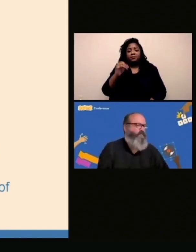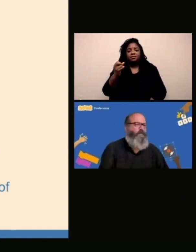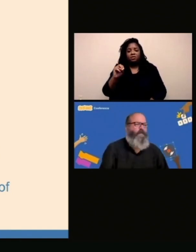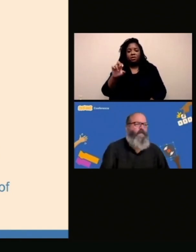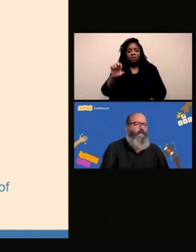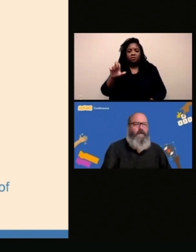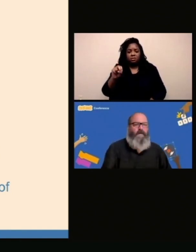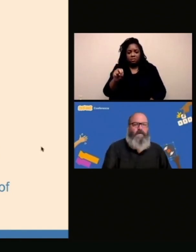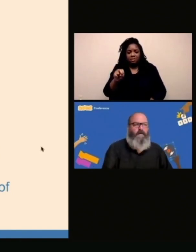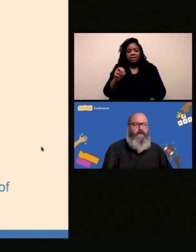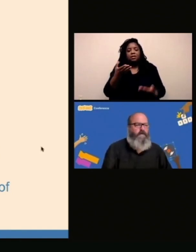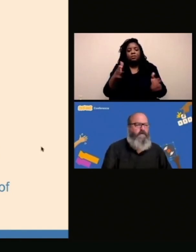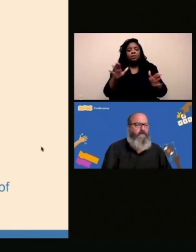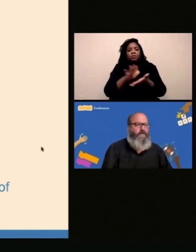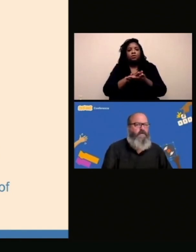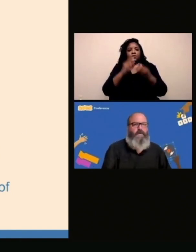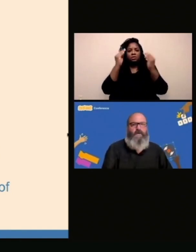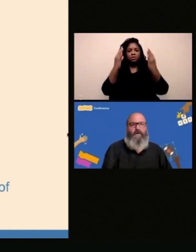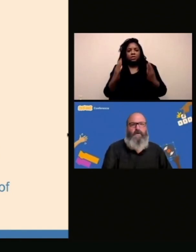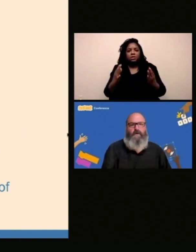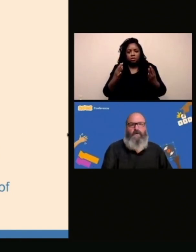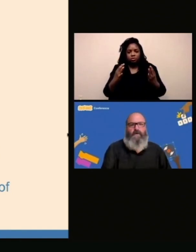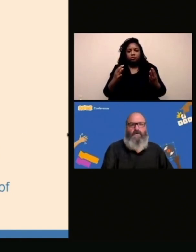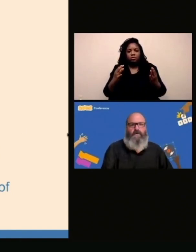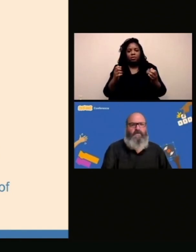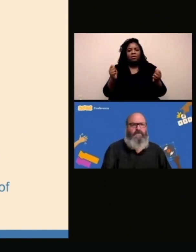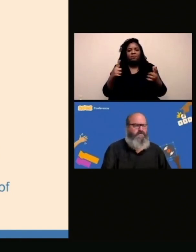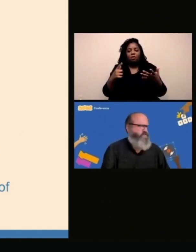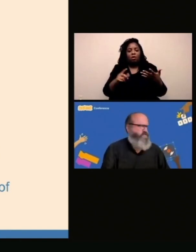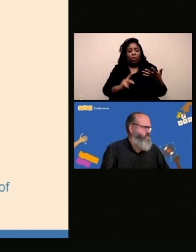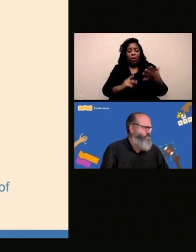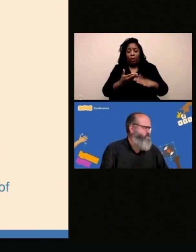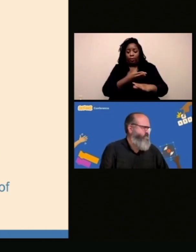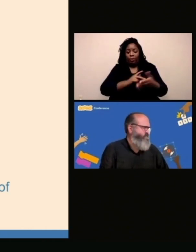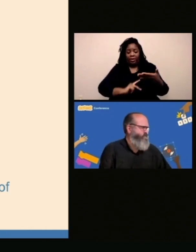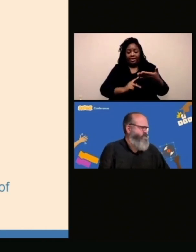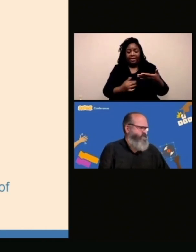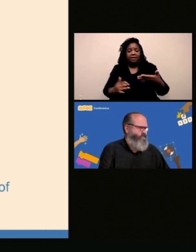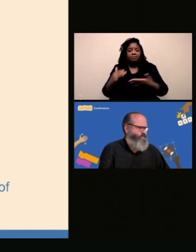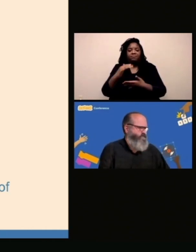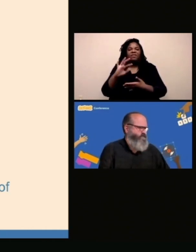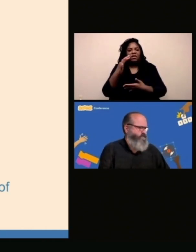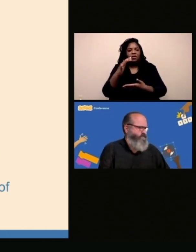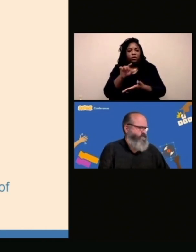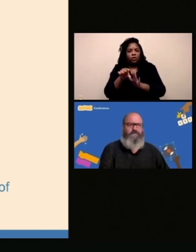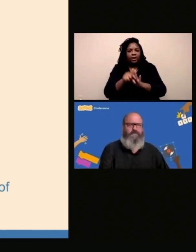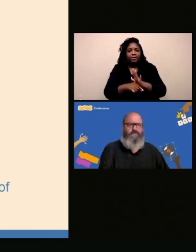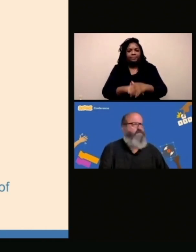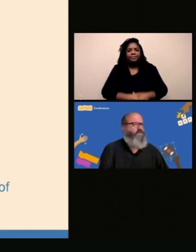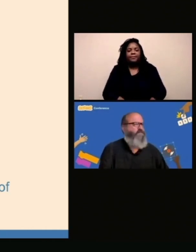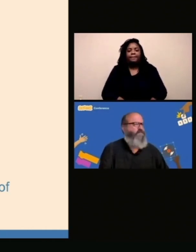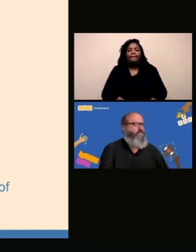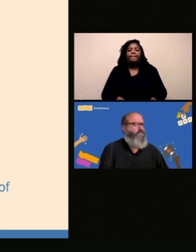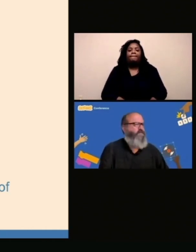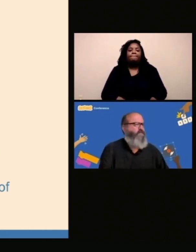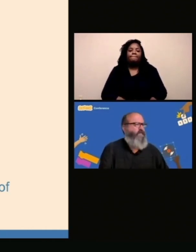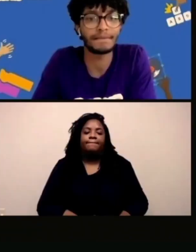am a public school teacher. I have everybody from pre-K all the way to grade 5.